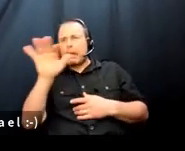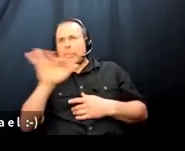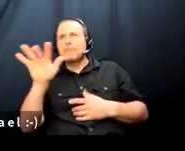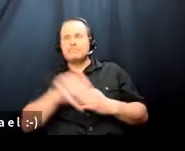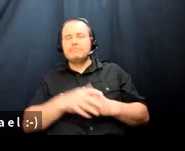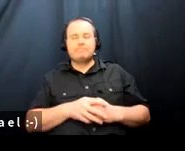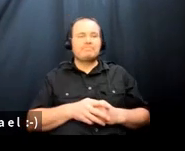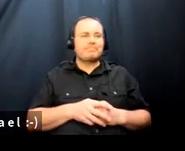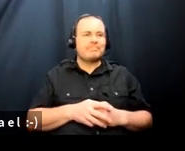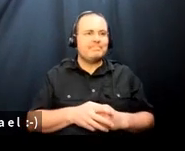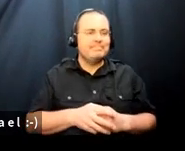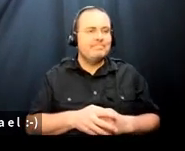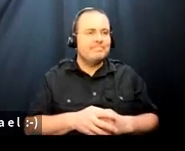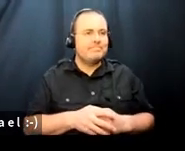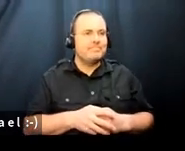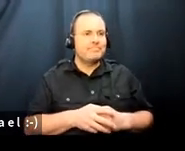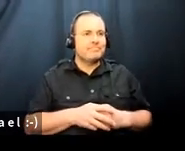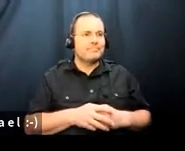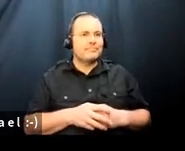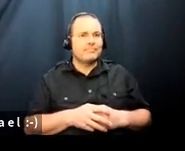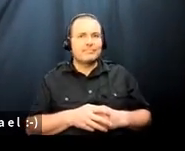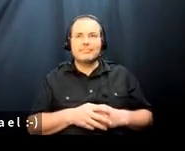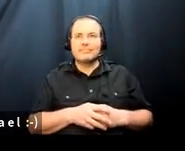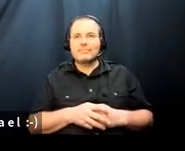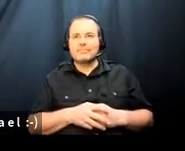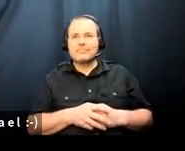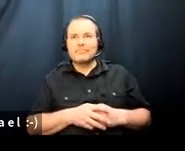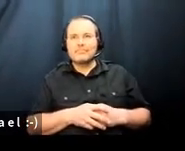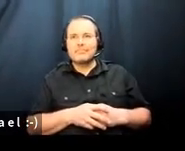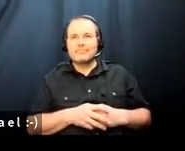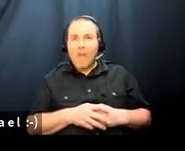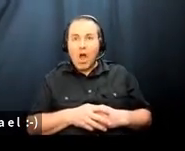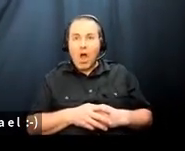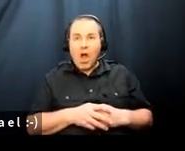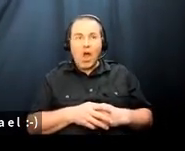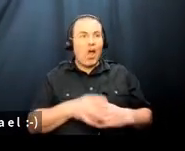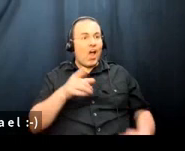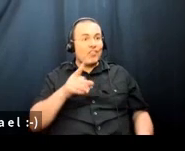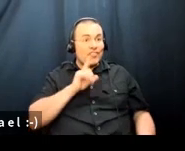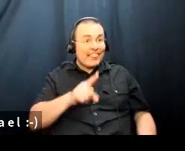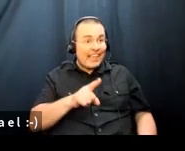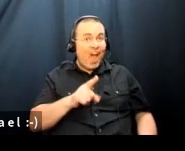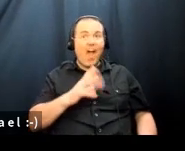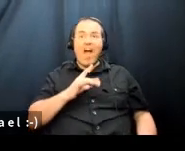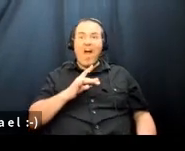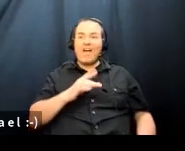things. She did. Hello, Sage.